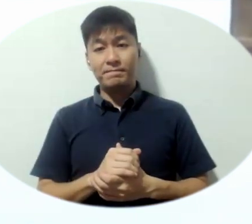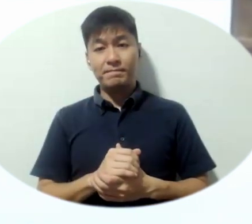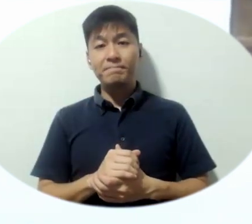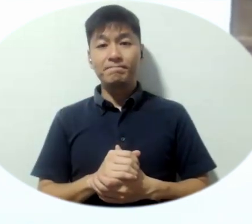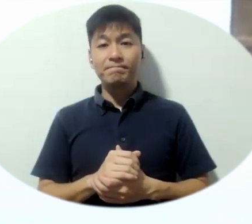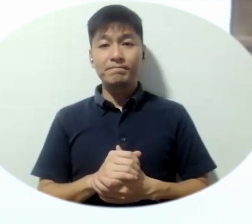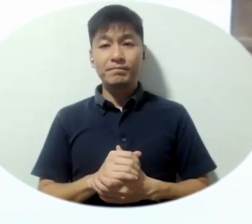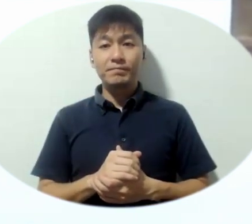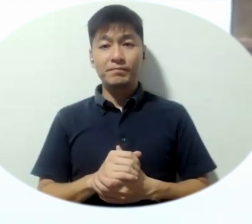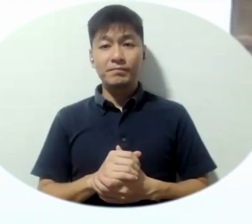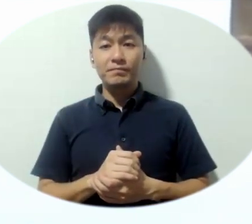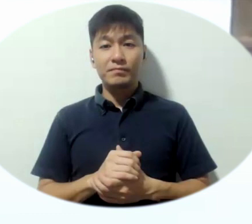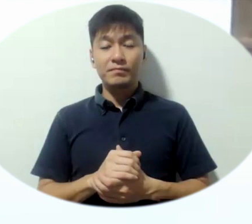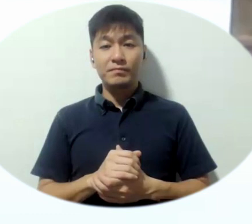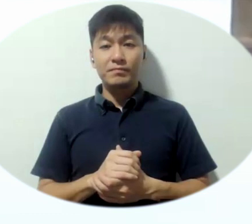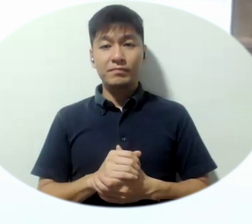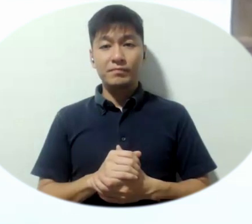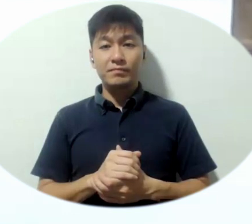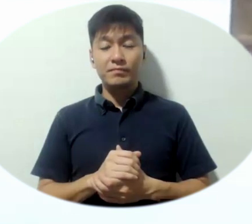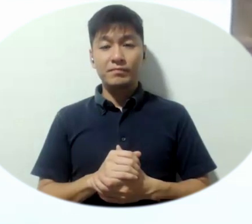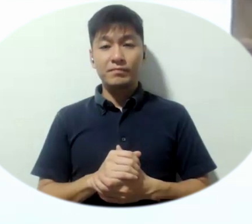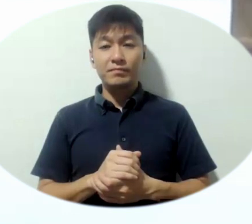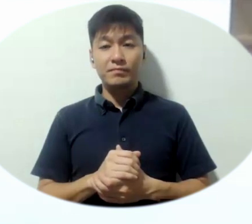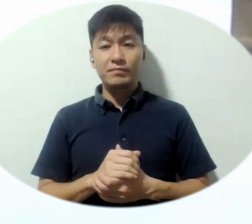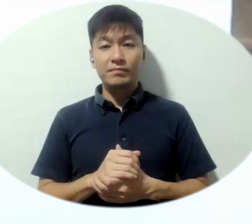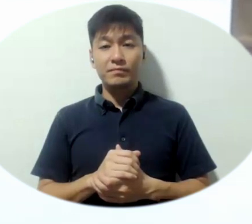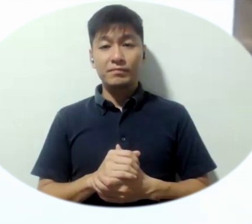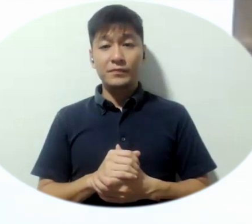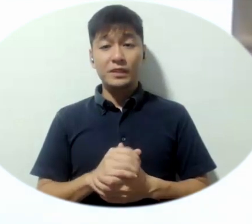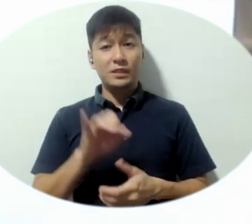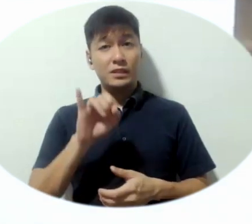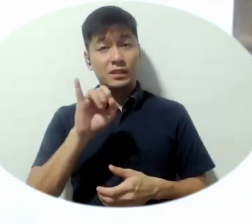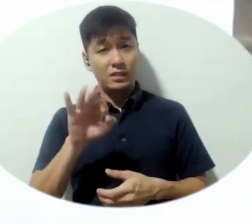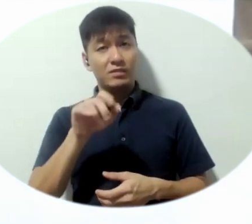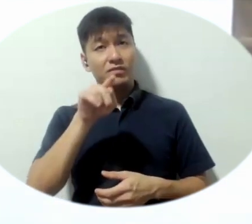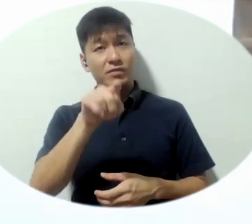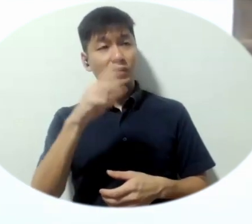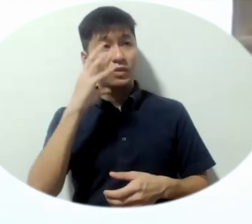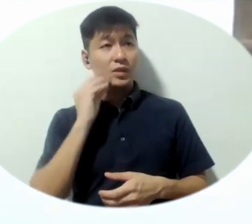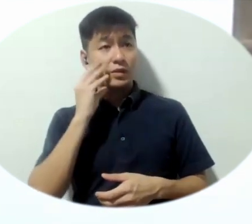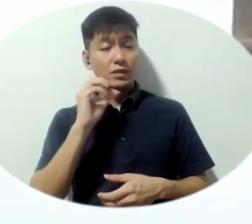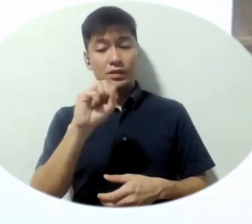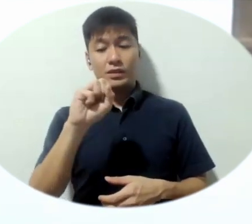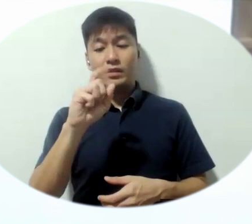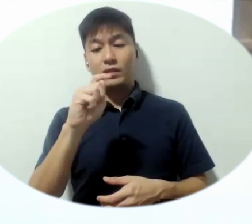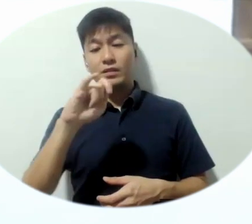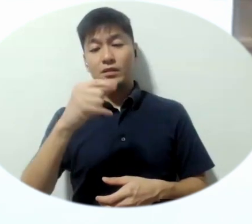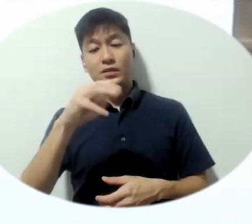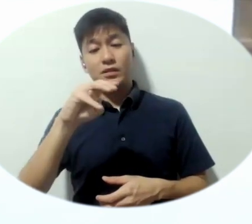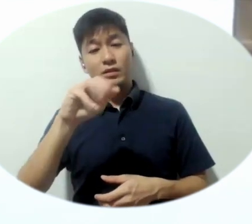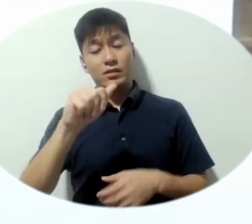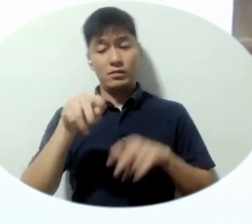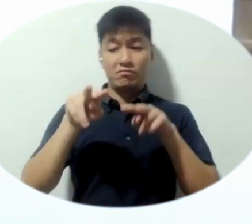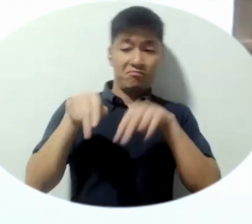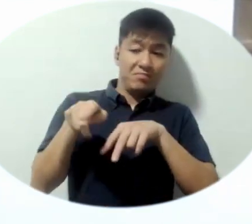under the shadow or the dark cloud of stigma, before they harm the people living